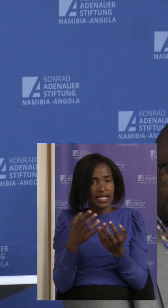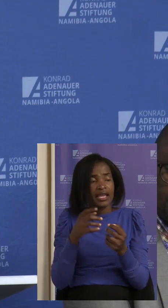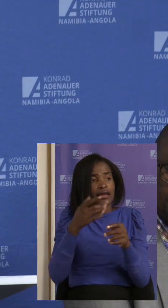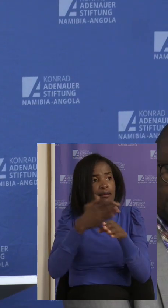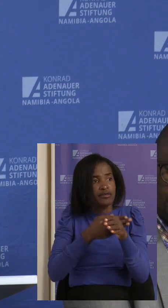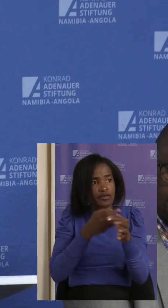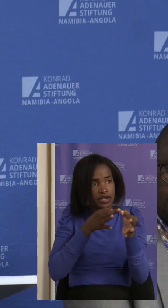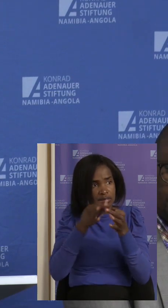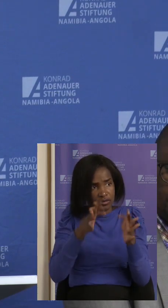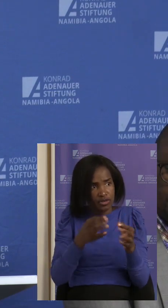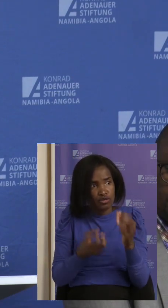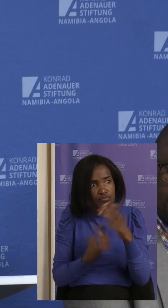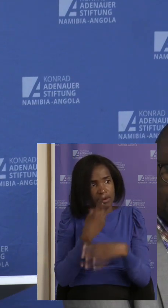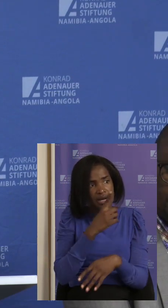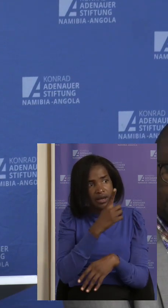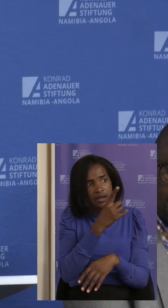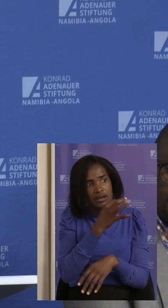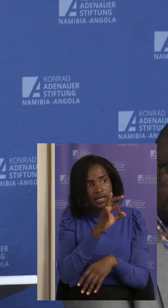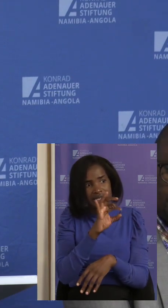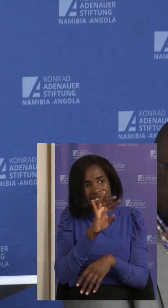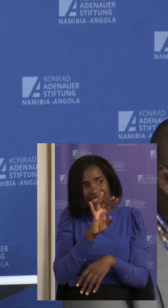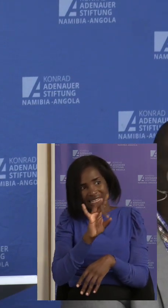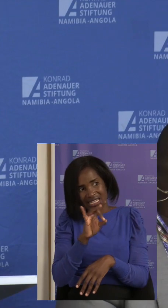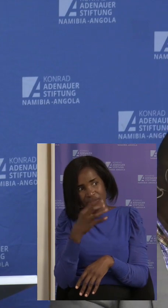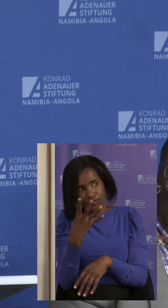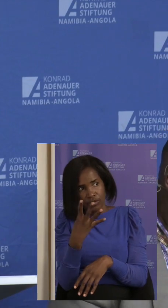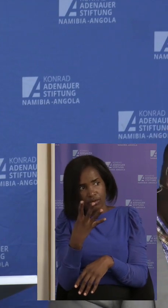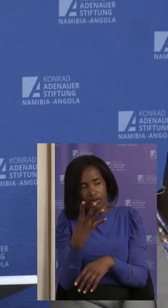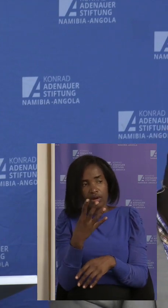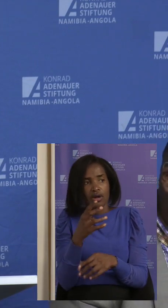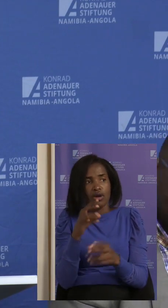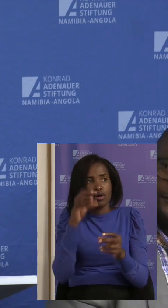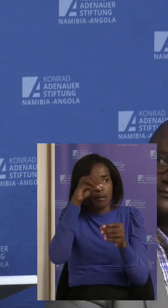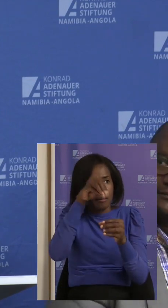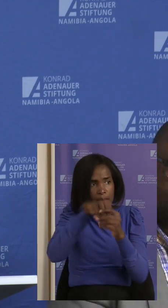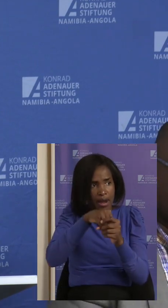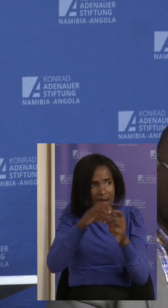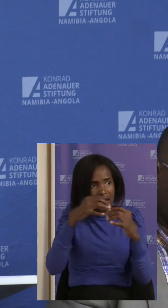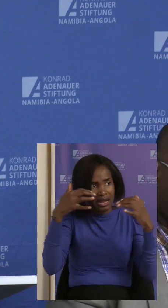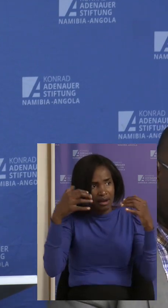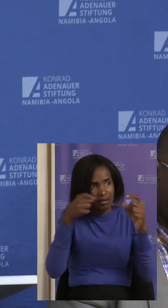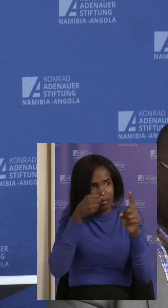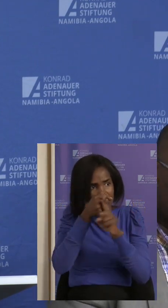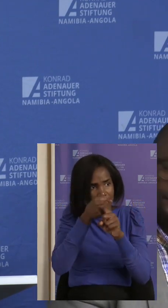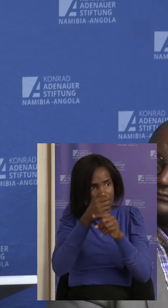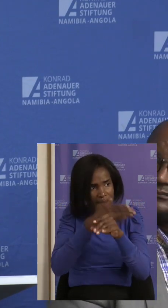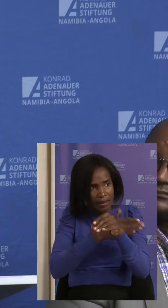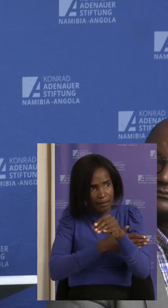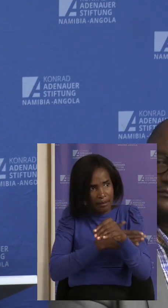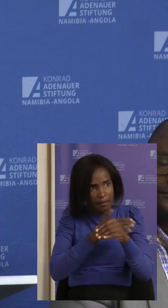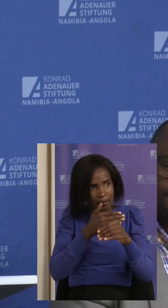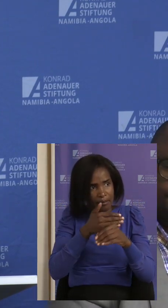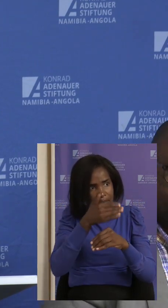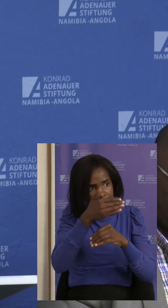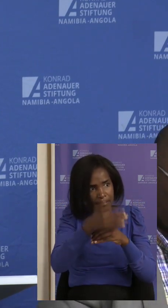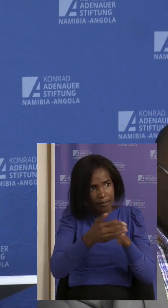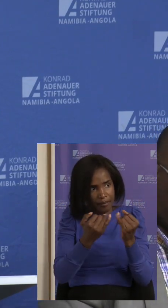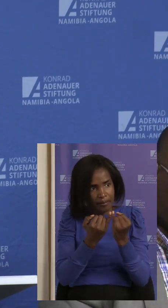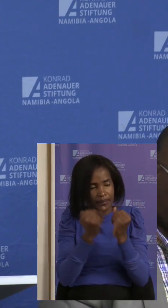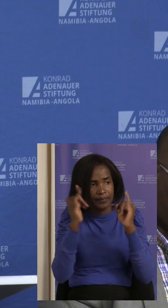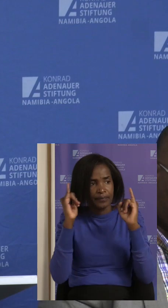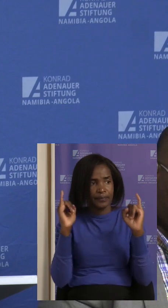dates back to 1984, where we participated in pre-independence, post-independence, even until today.